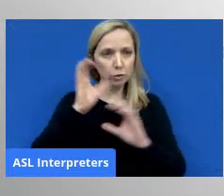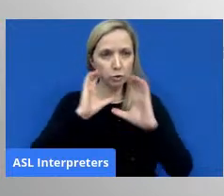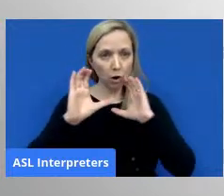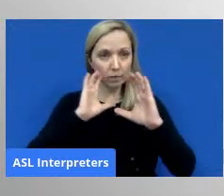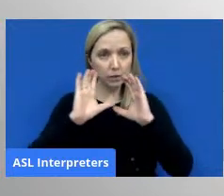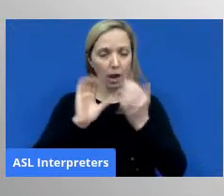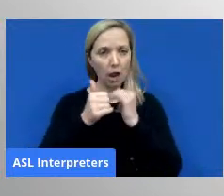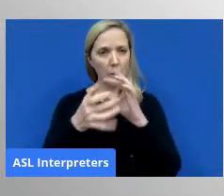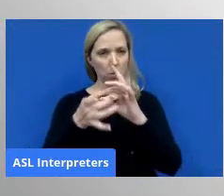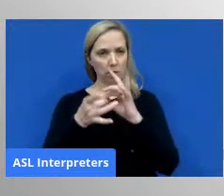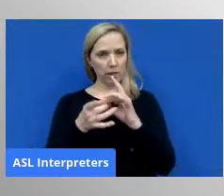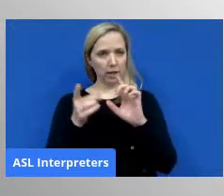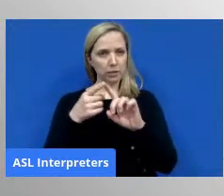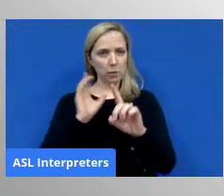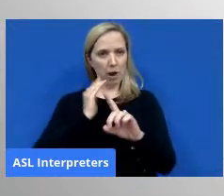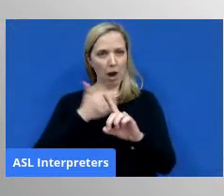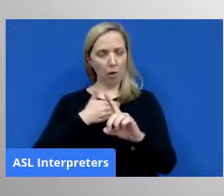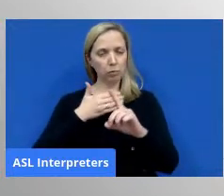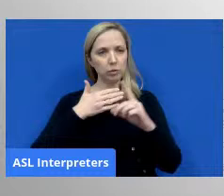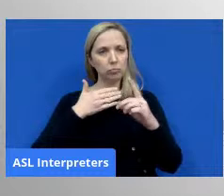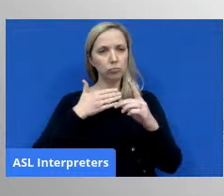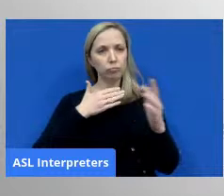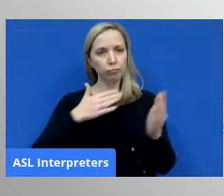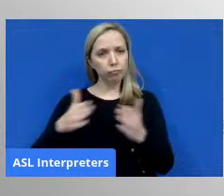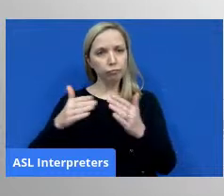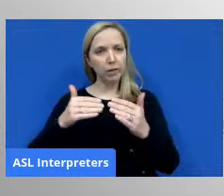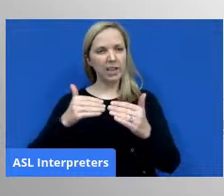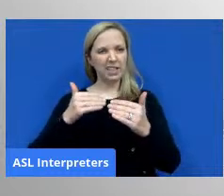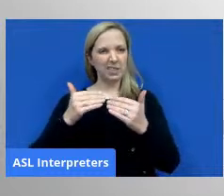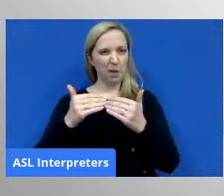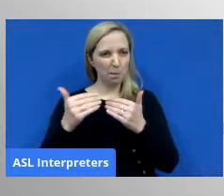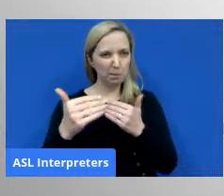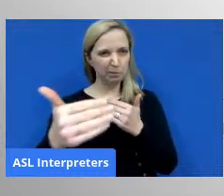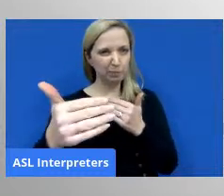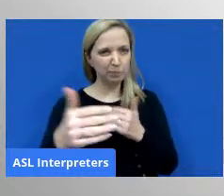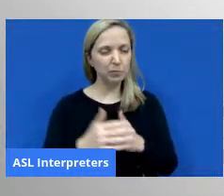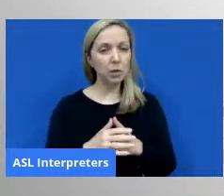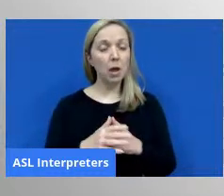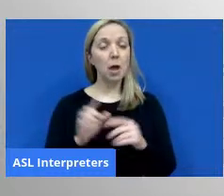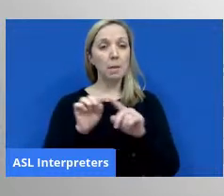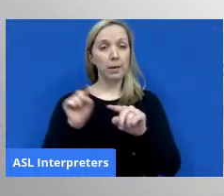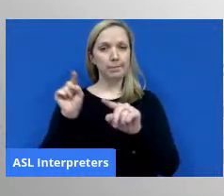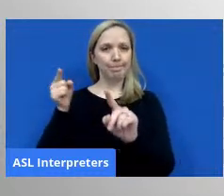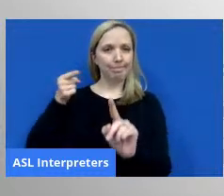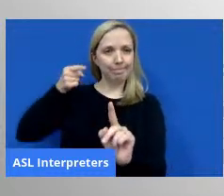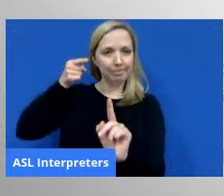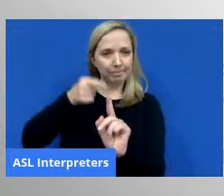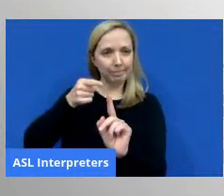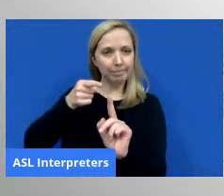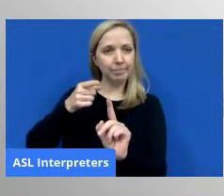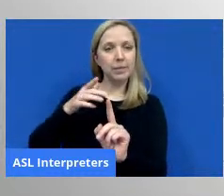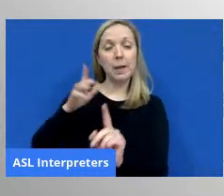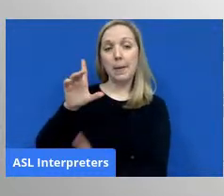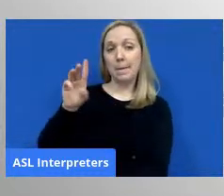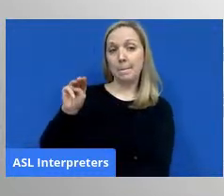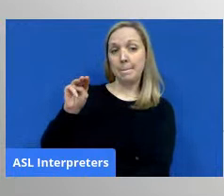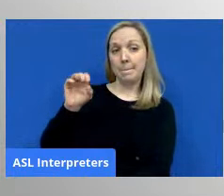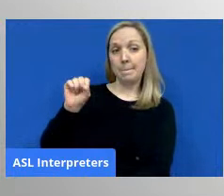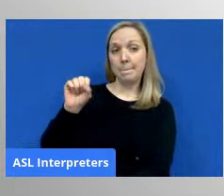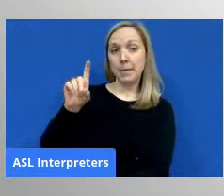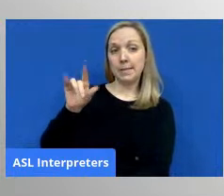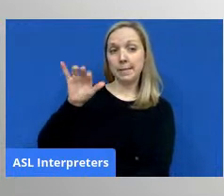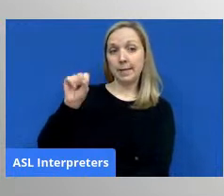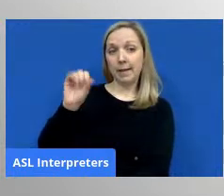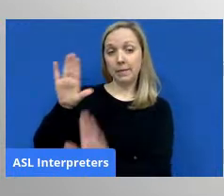we're going. But I will pull us back to where we are. We do have a motion by Ms. Davis, and we have a second by